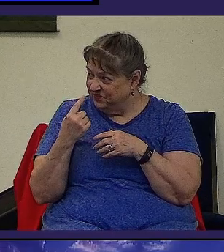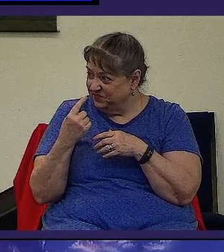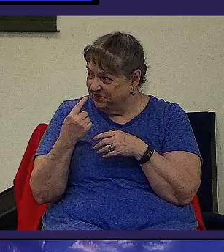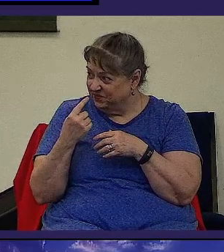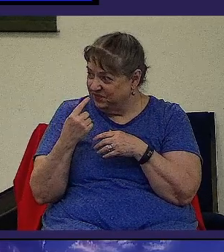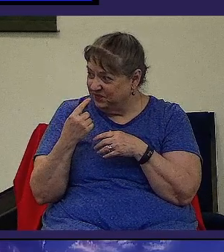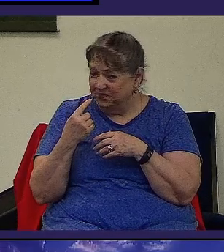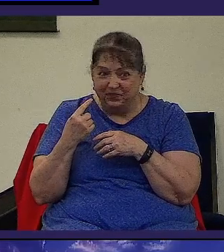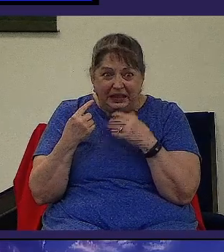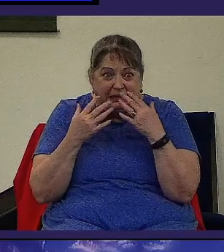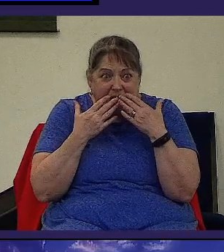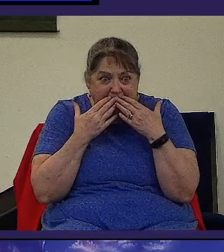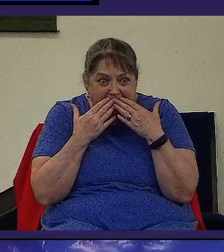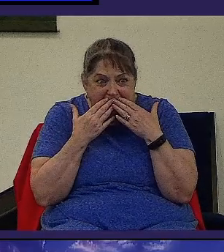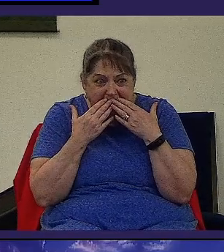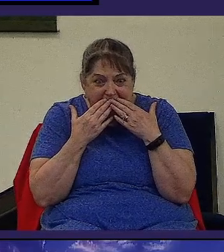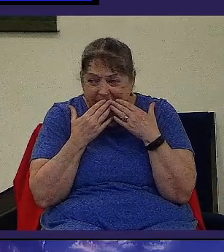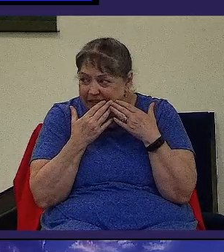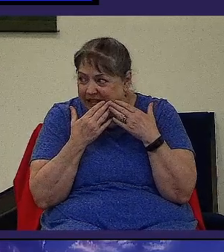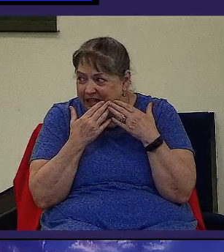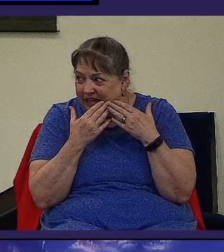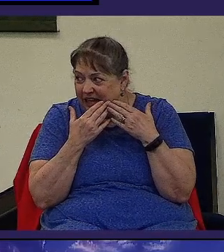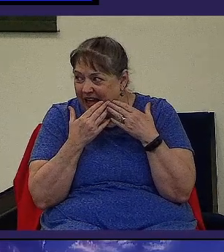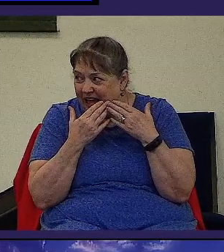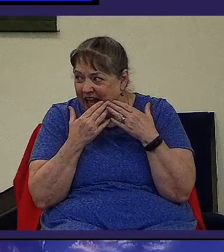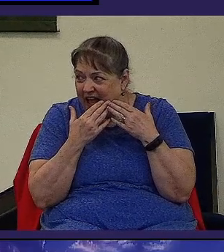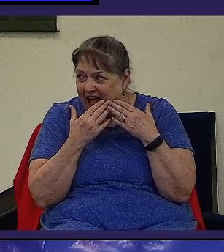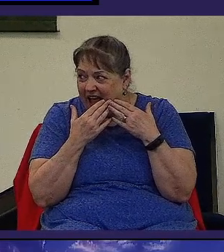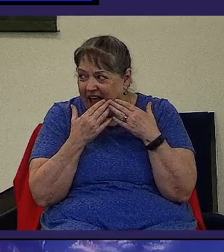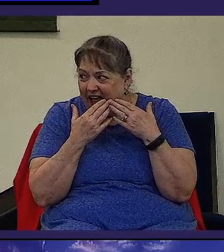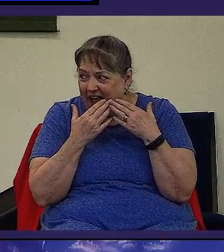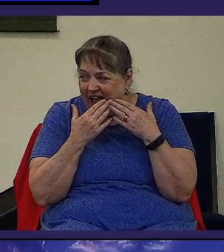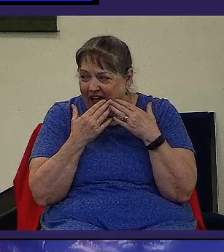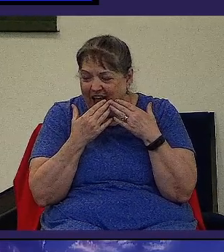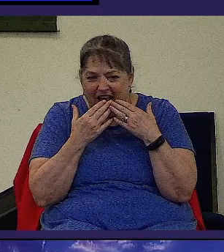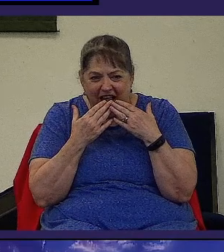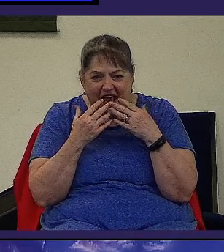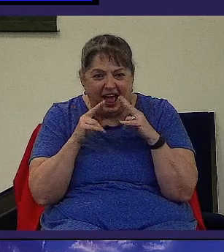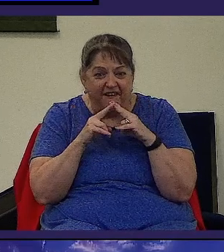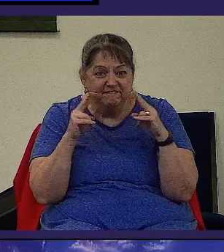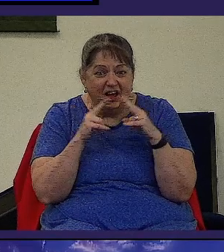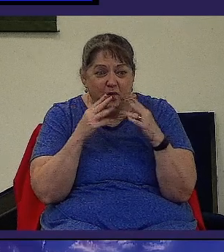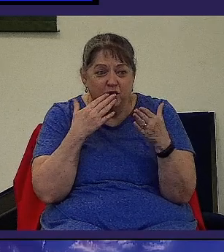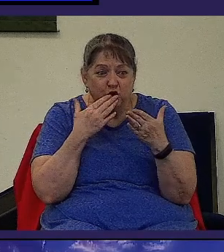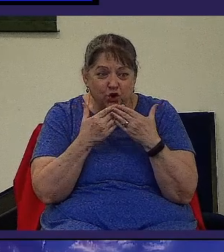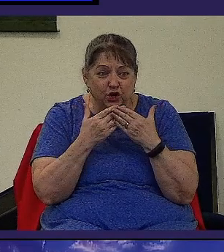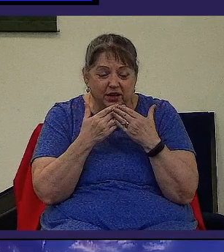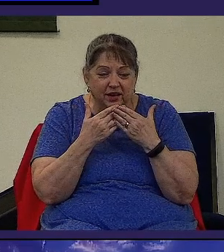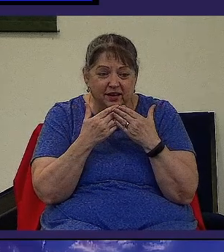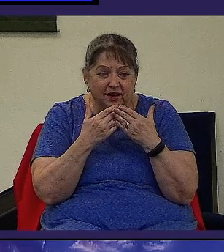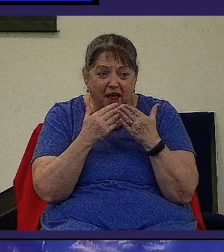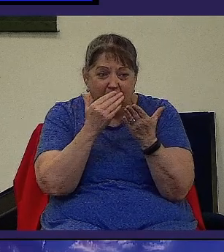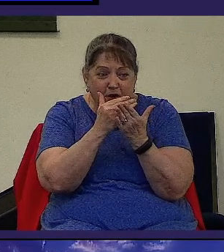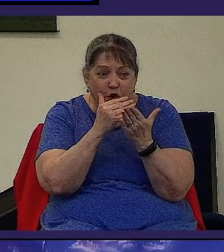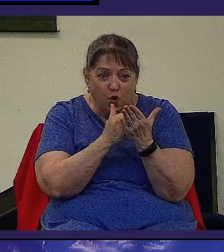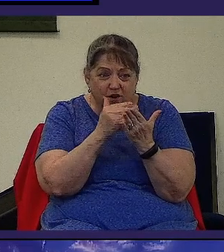if you'd like it's okay um yeah it's a very good course and um